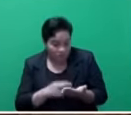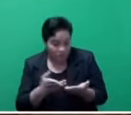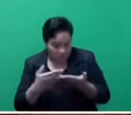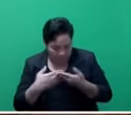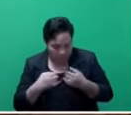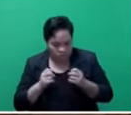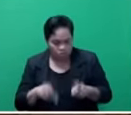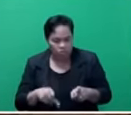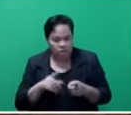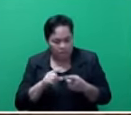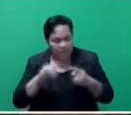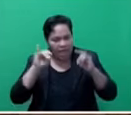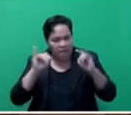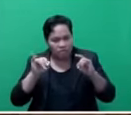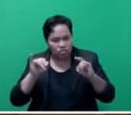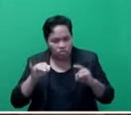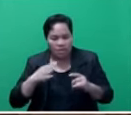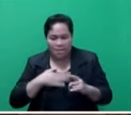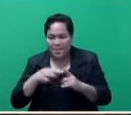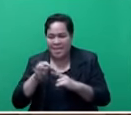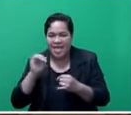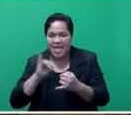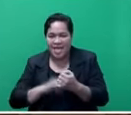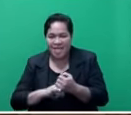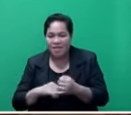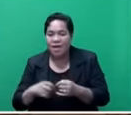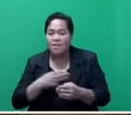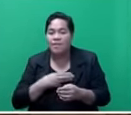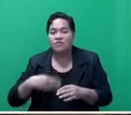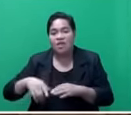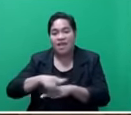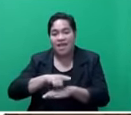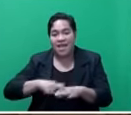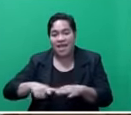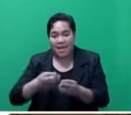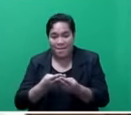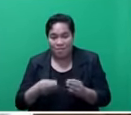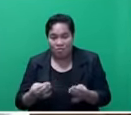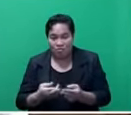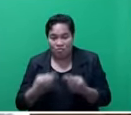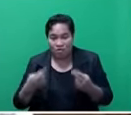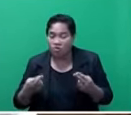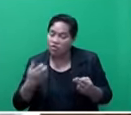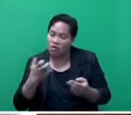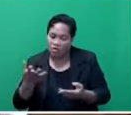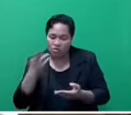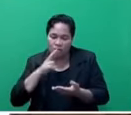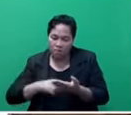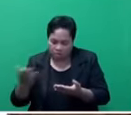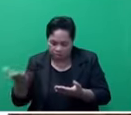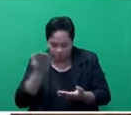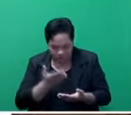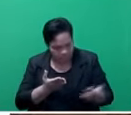opportunity to raise some of the issues with my permanent secretaries. In the Ministry of Lands and Mineral Resources, as I know they've given me a report, I've looked at the various